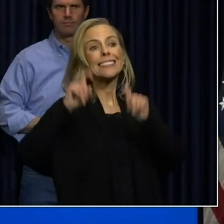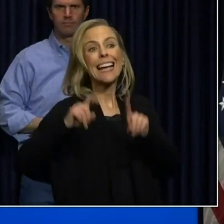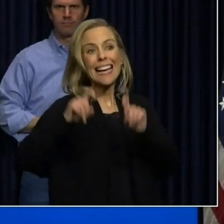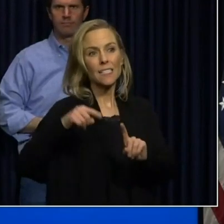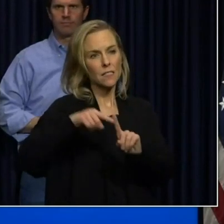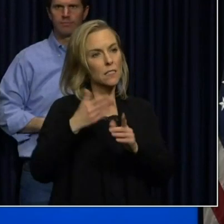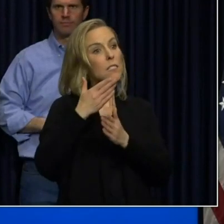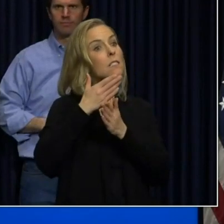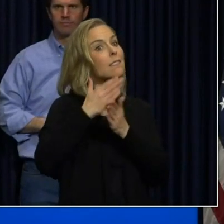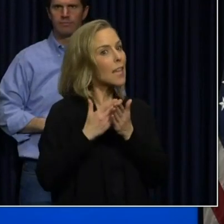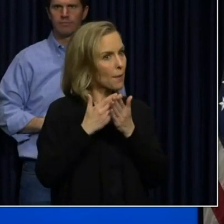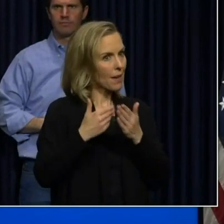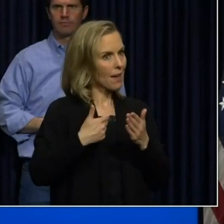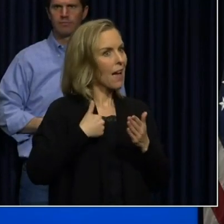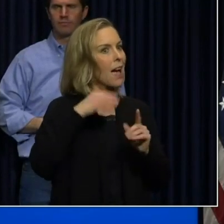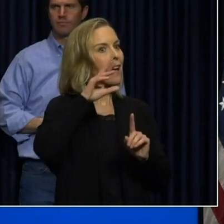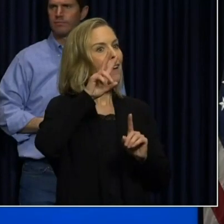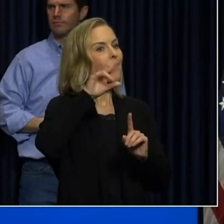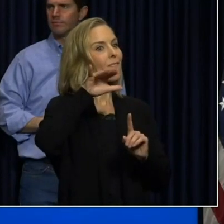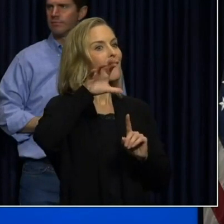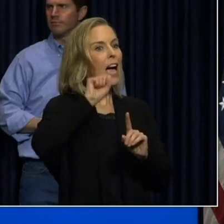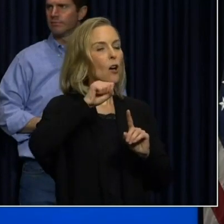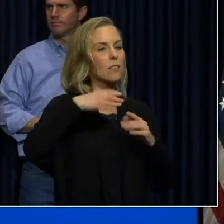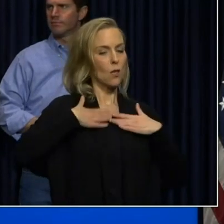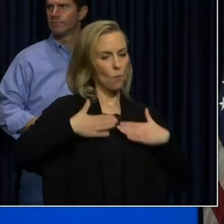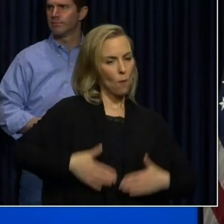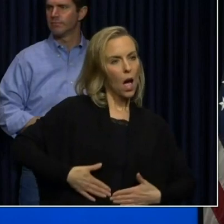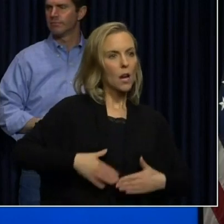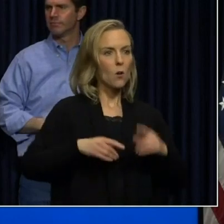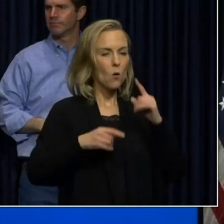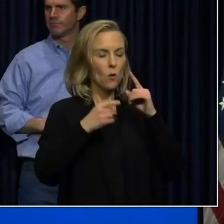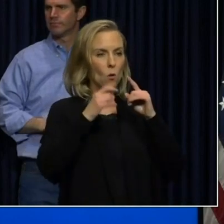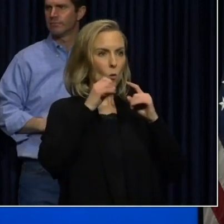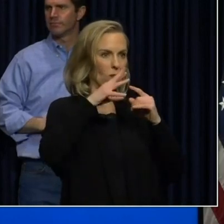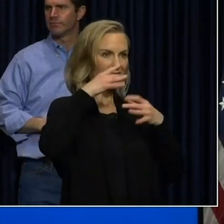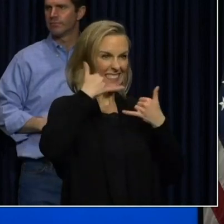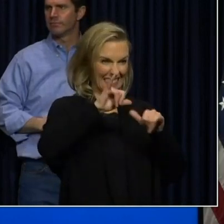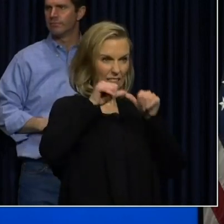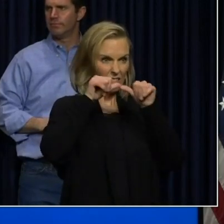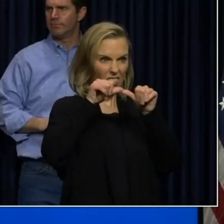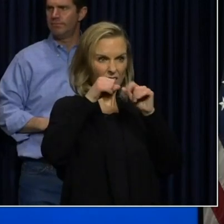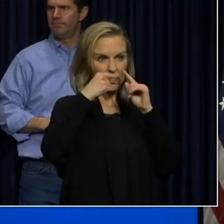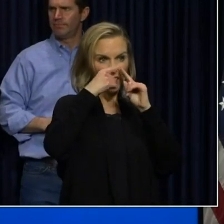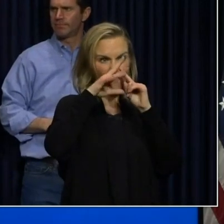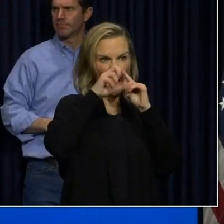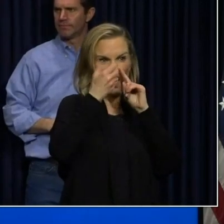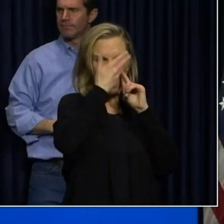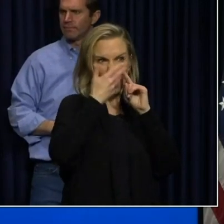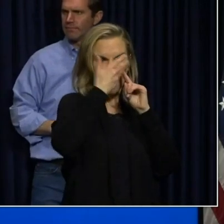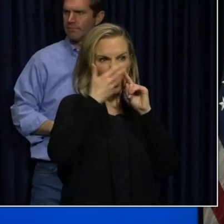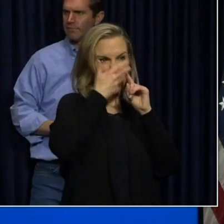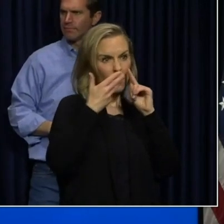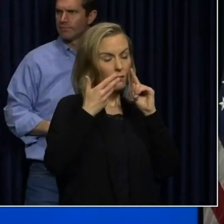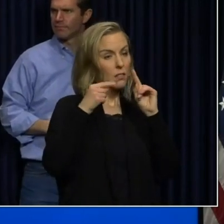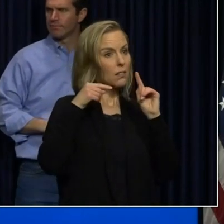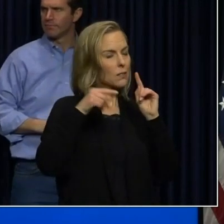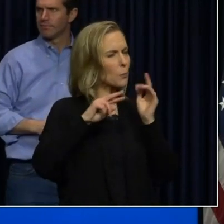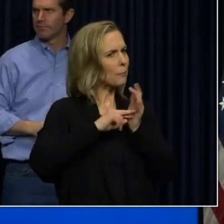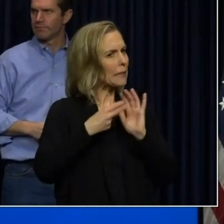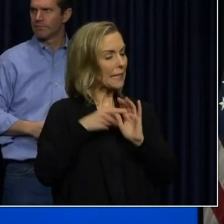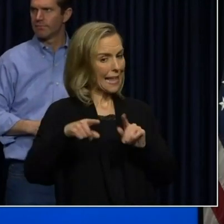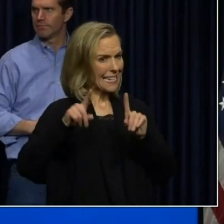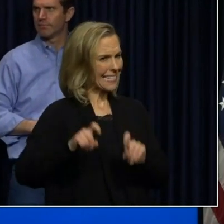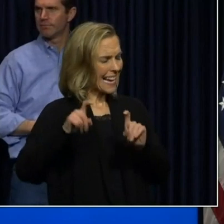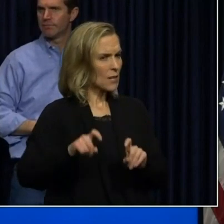lingering virus in their nose or in their body, and it's not clear if they're still infectious or not. In fact, the test is so sensitive, just a little